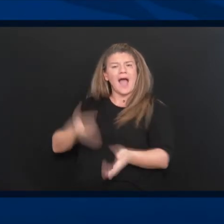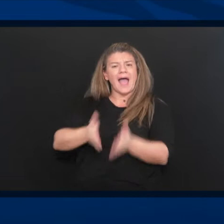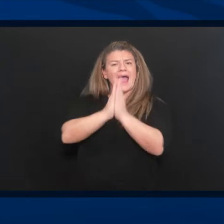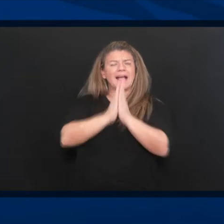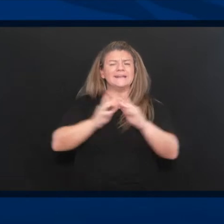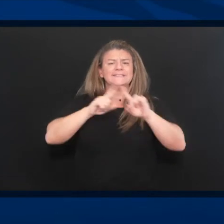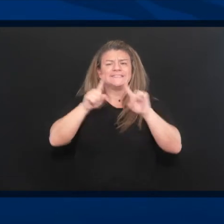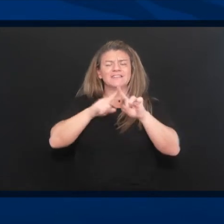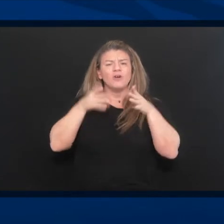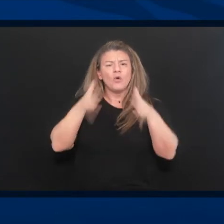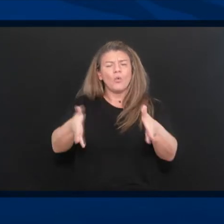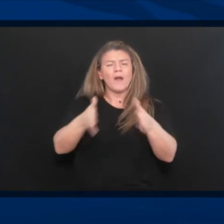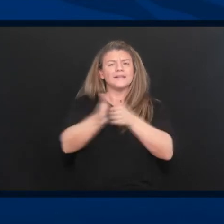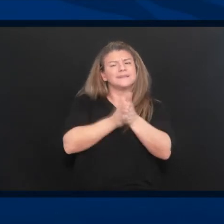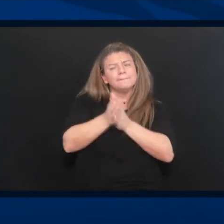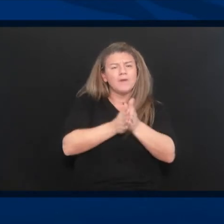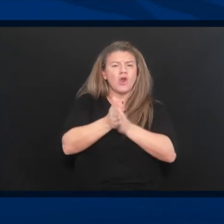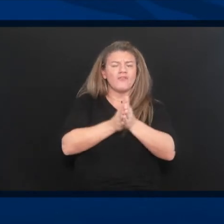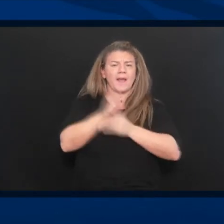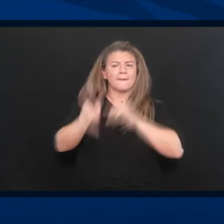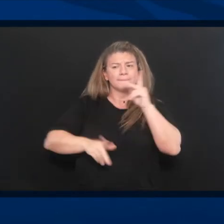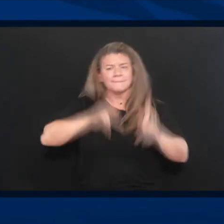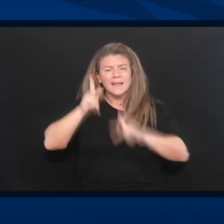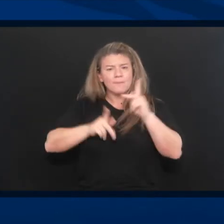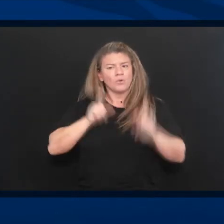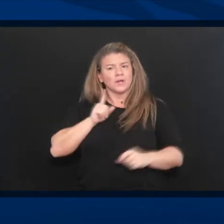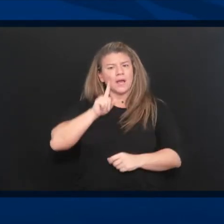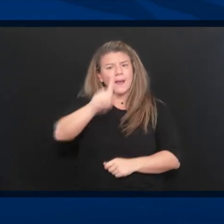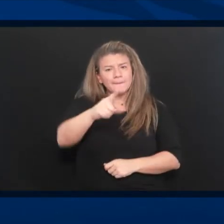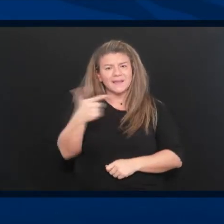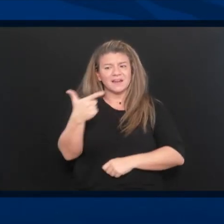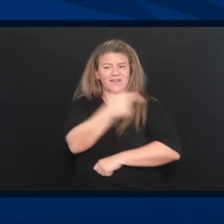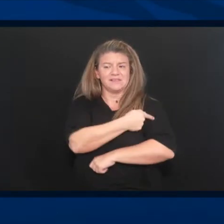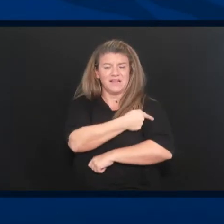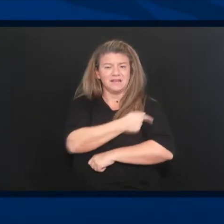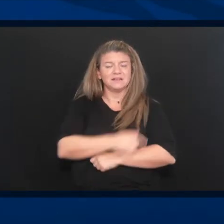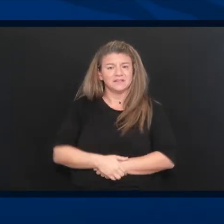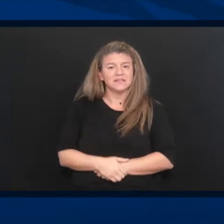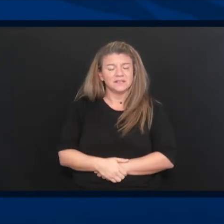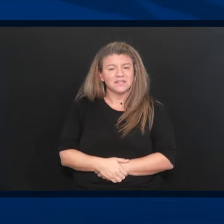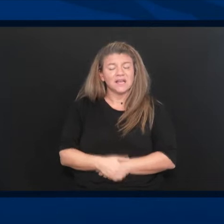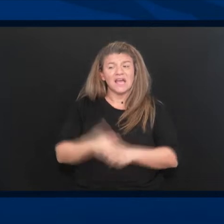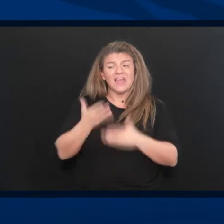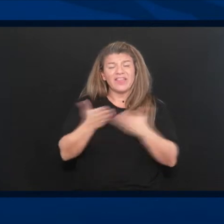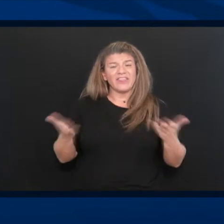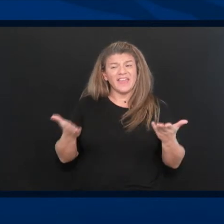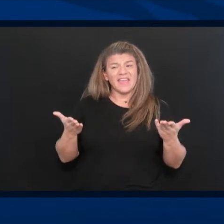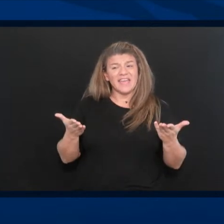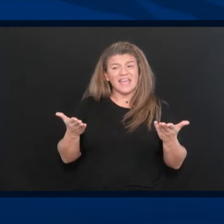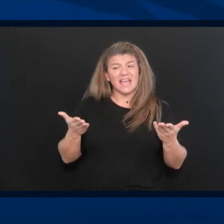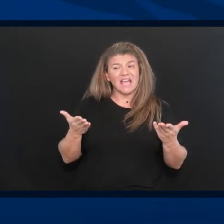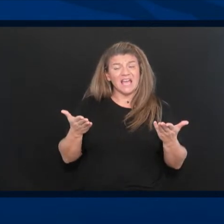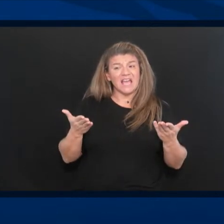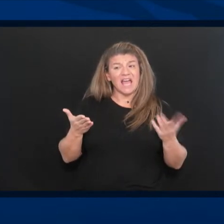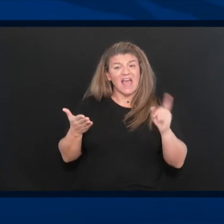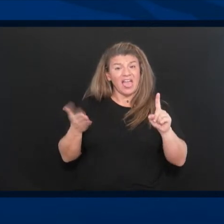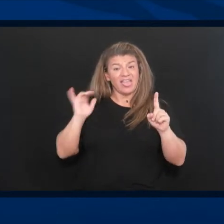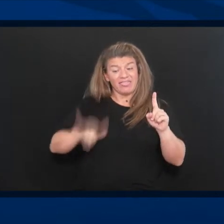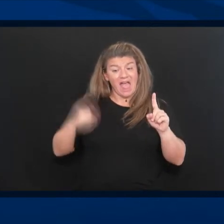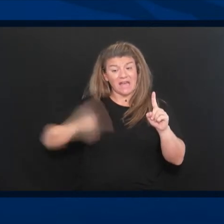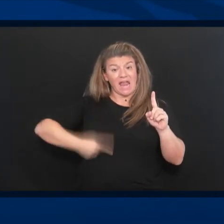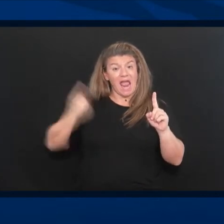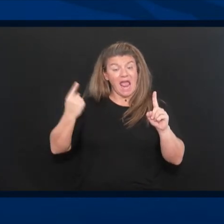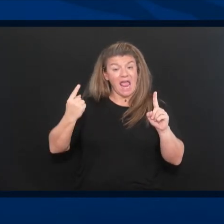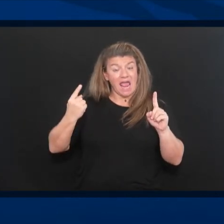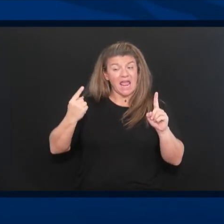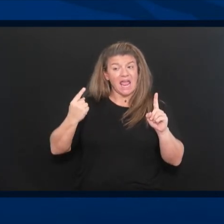to motivate people to come forward to get a vaccine. And the day that happened, I received a call